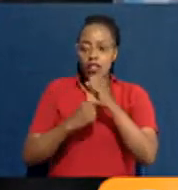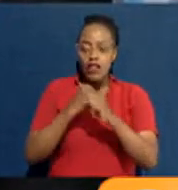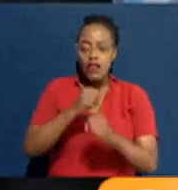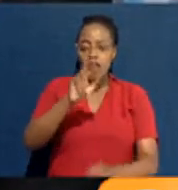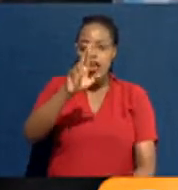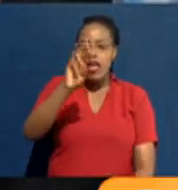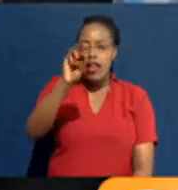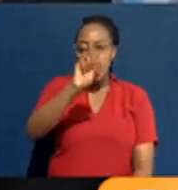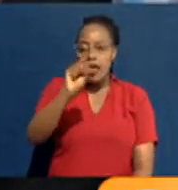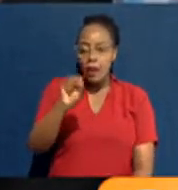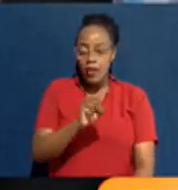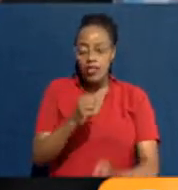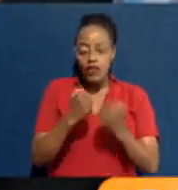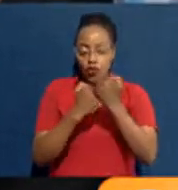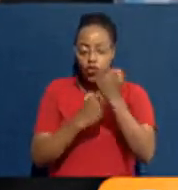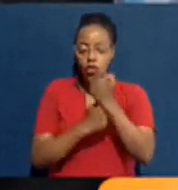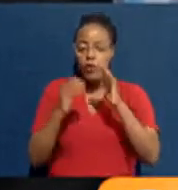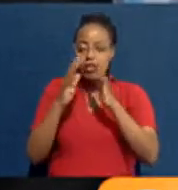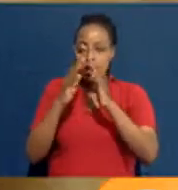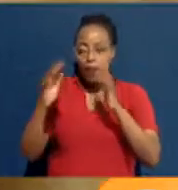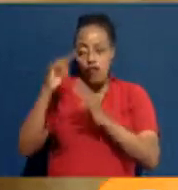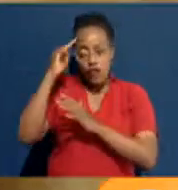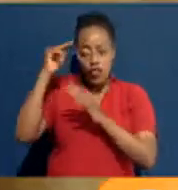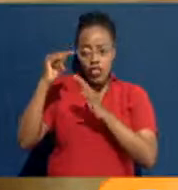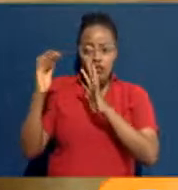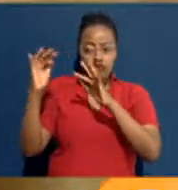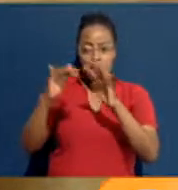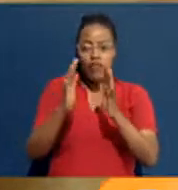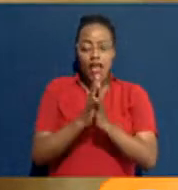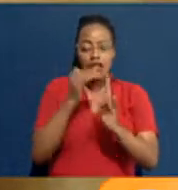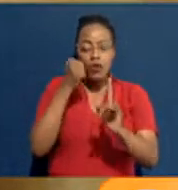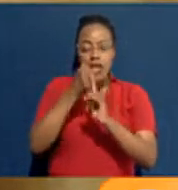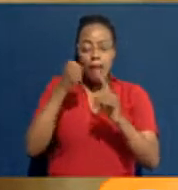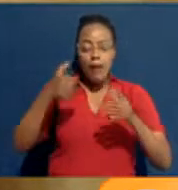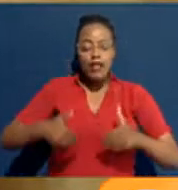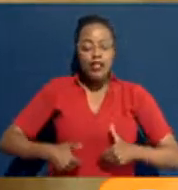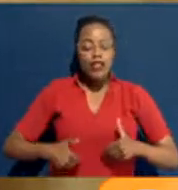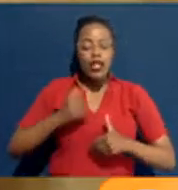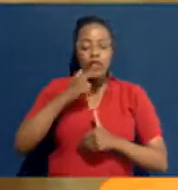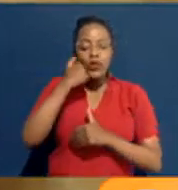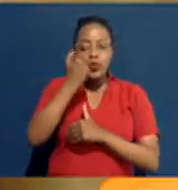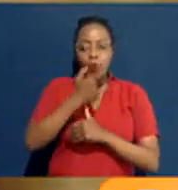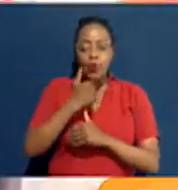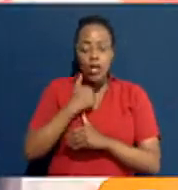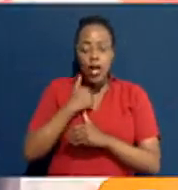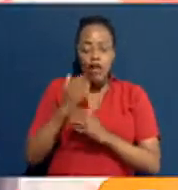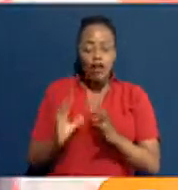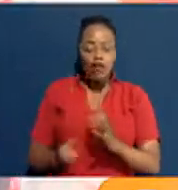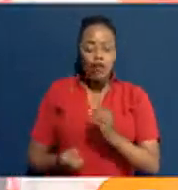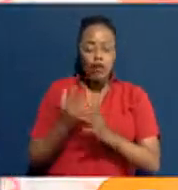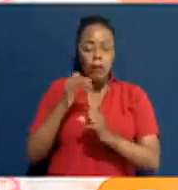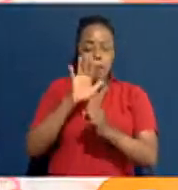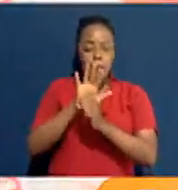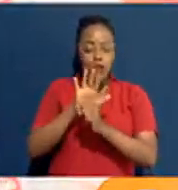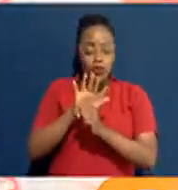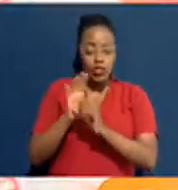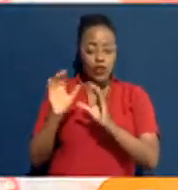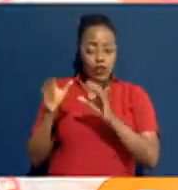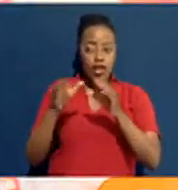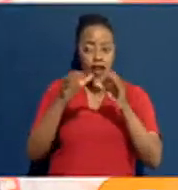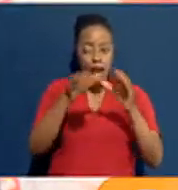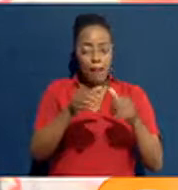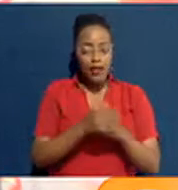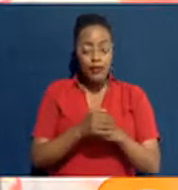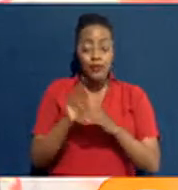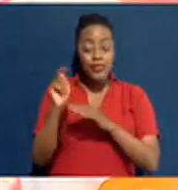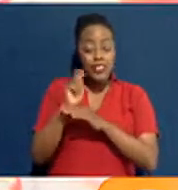Services was the media sponsor for the event in the spirit of impacting the youth who form majority of the company's audiences. A lot of